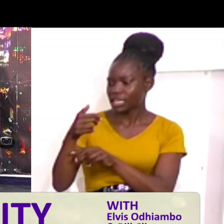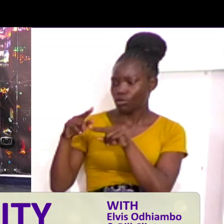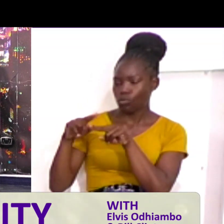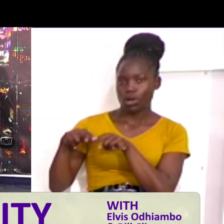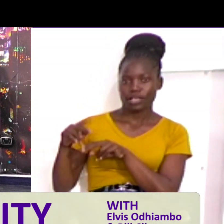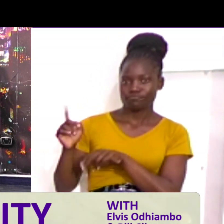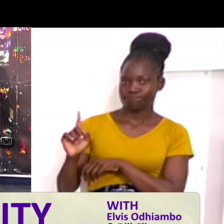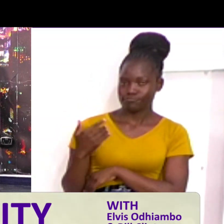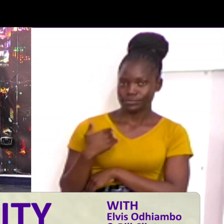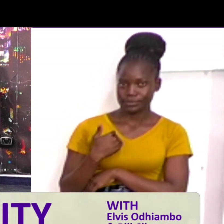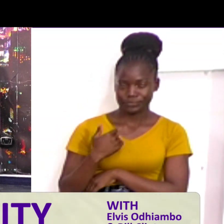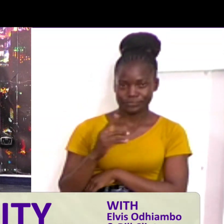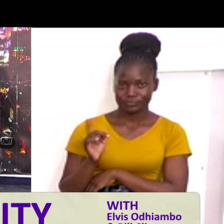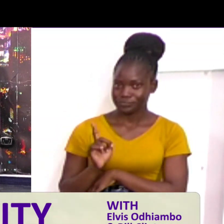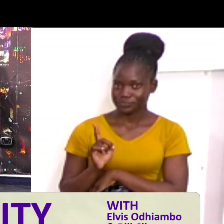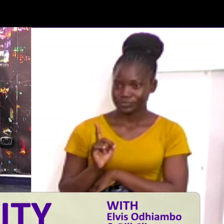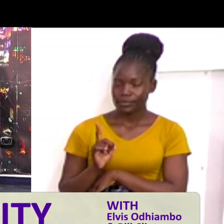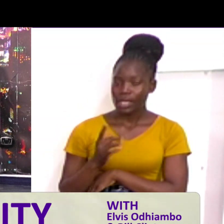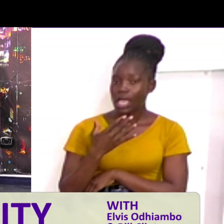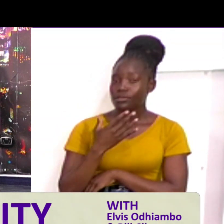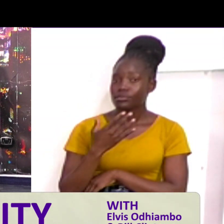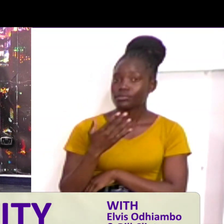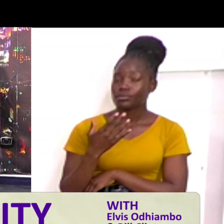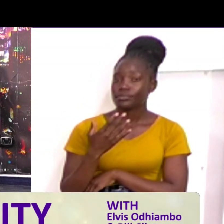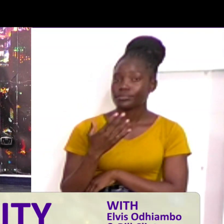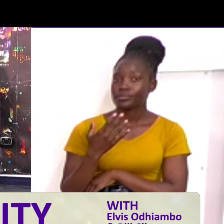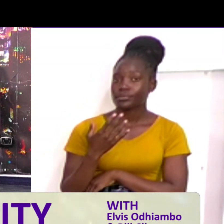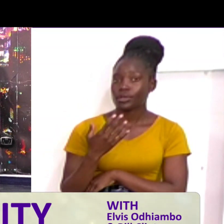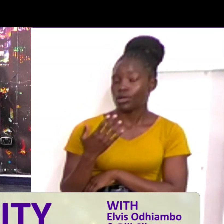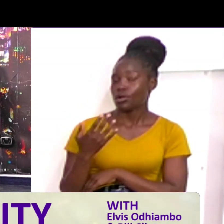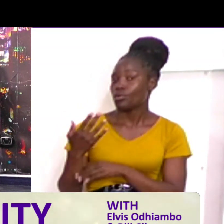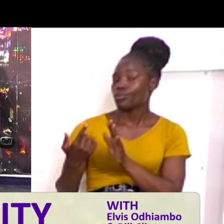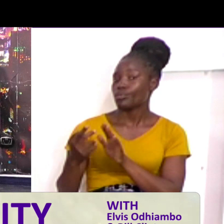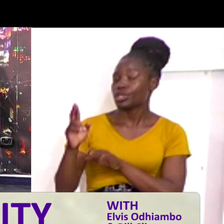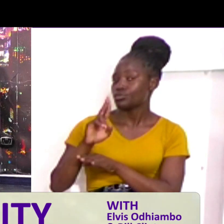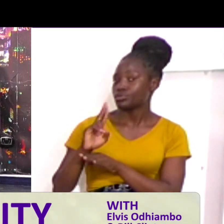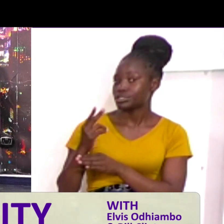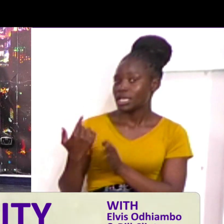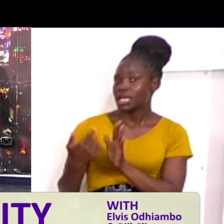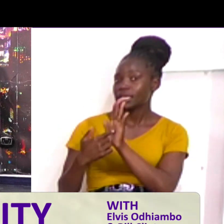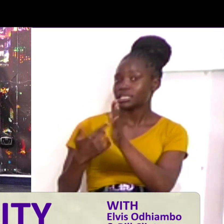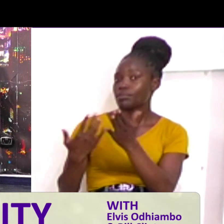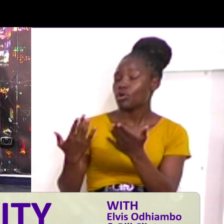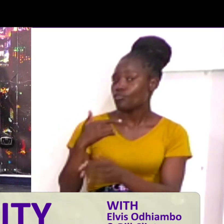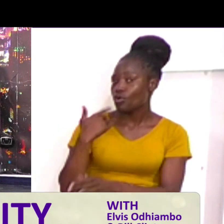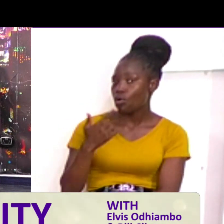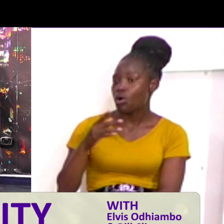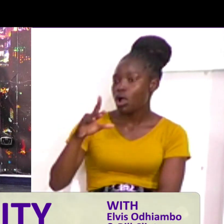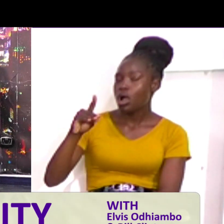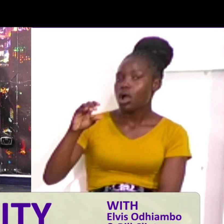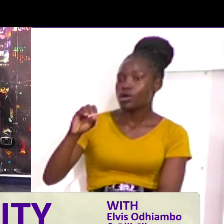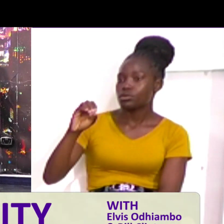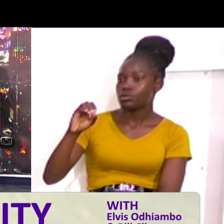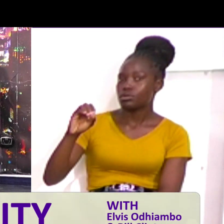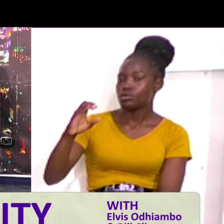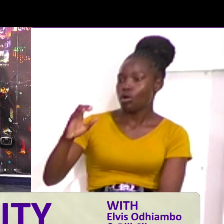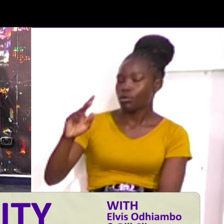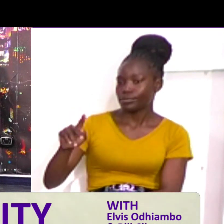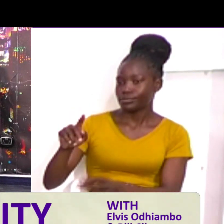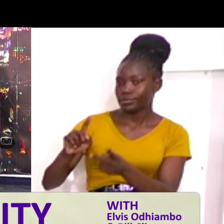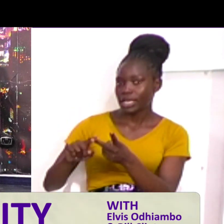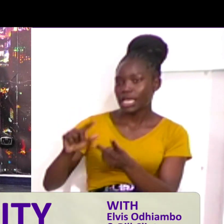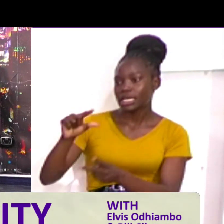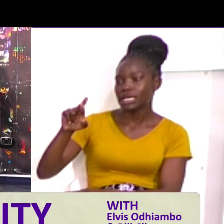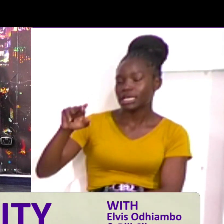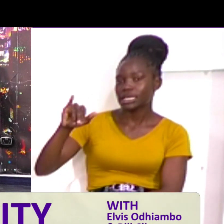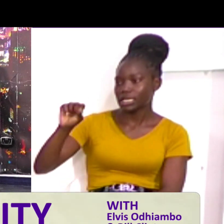Let's use an example of Doku and Grealish. When Doku is on the bench,